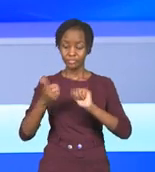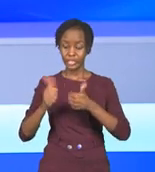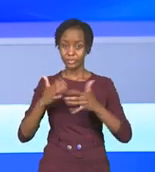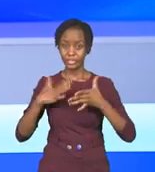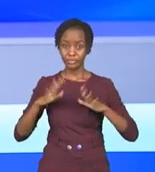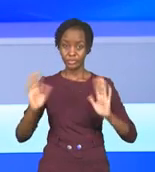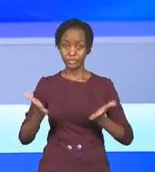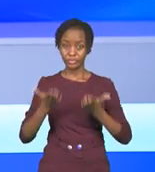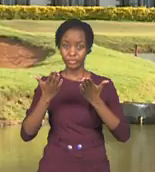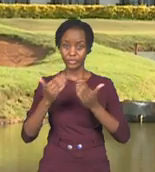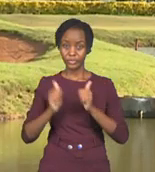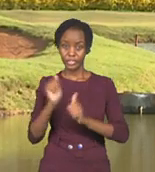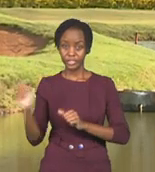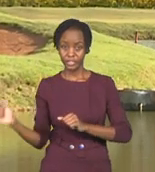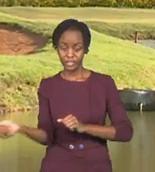looking at golf.